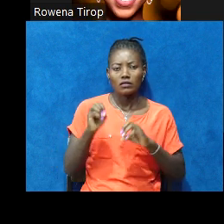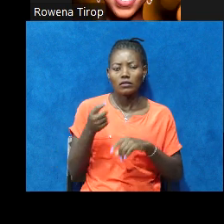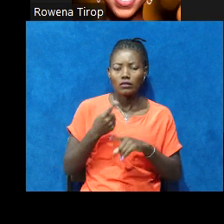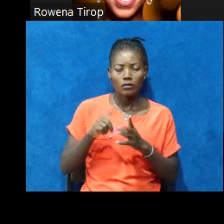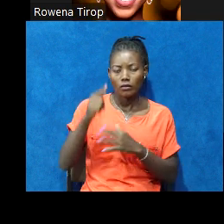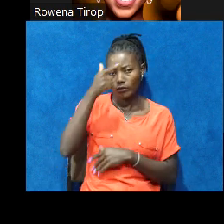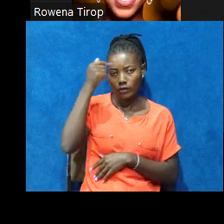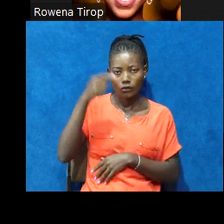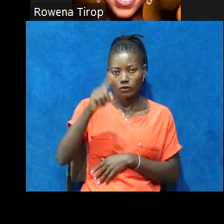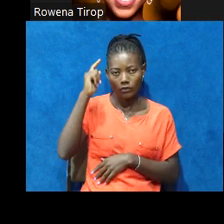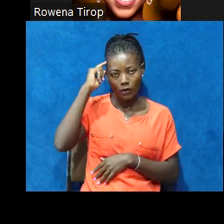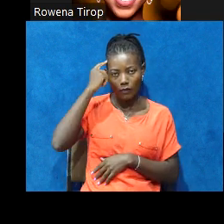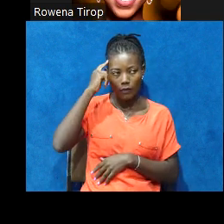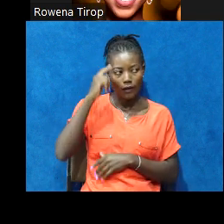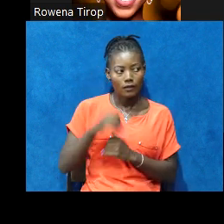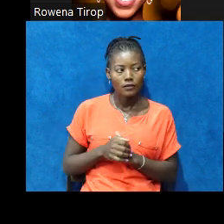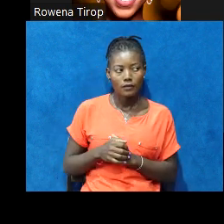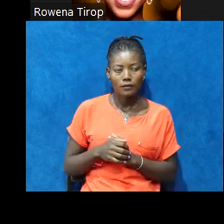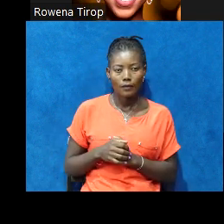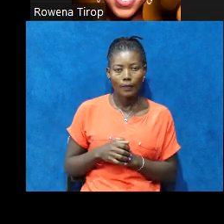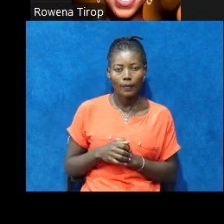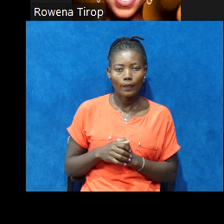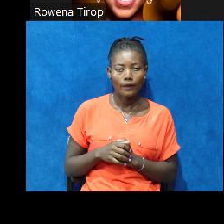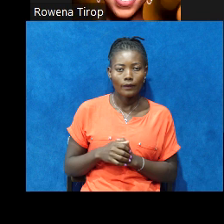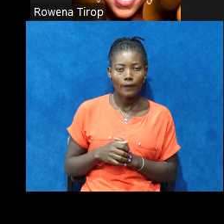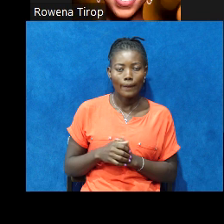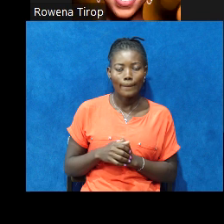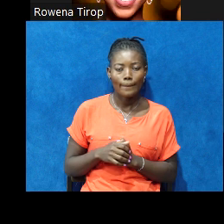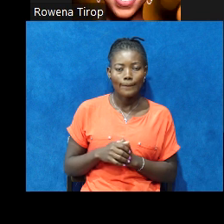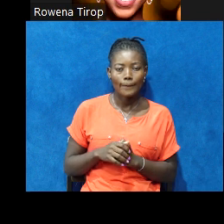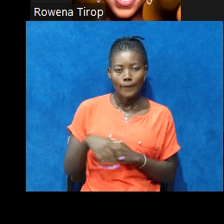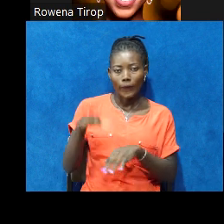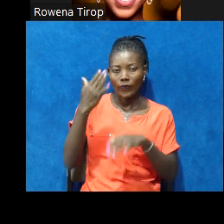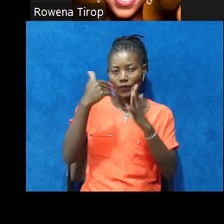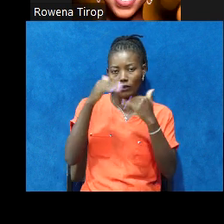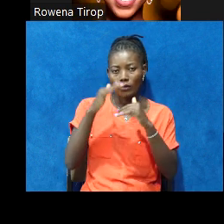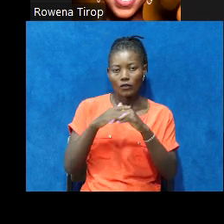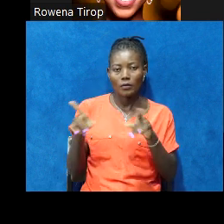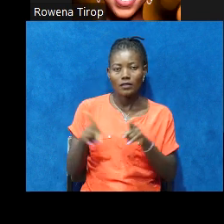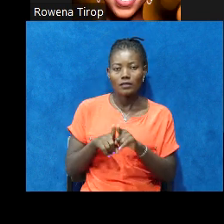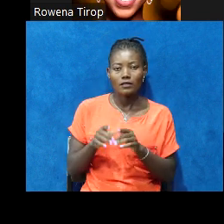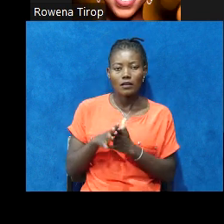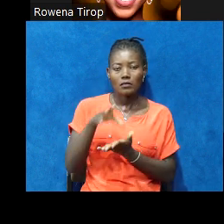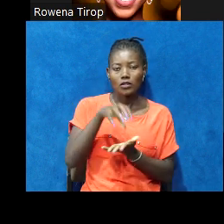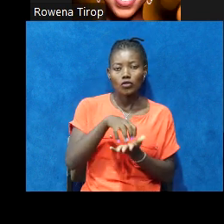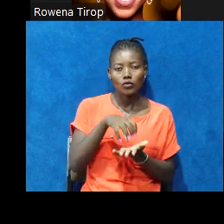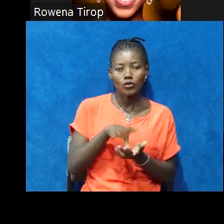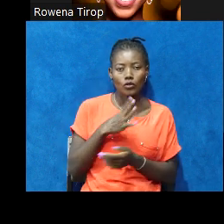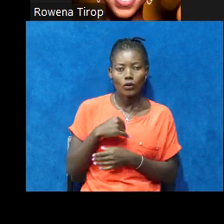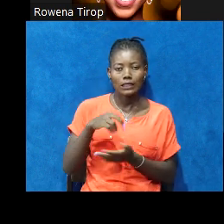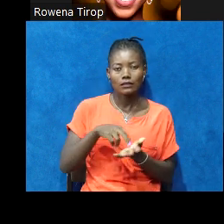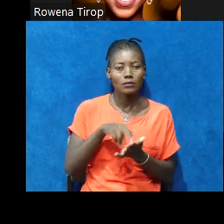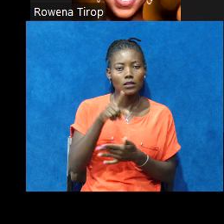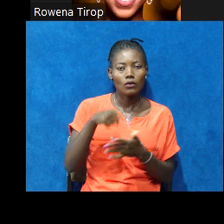But because your mind is susceptible to performance pressures and situational demands. Situational